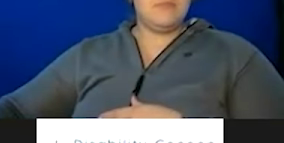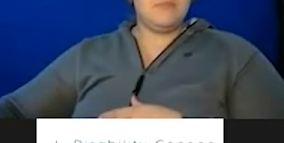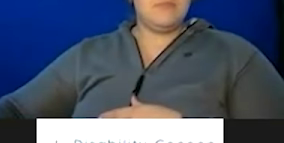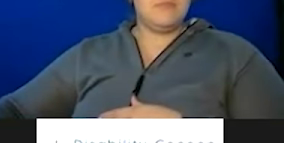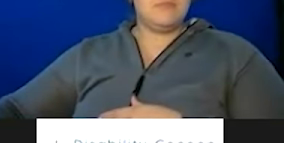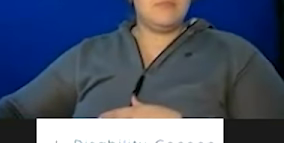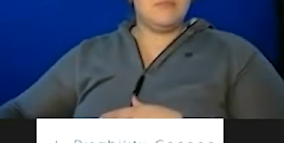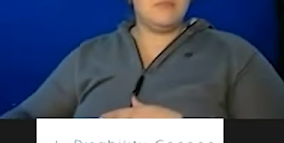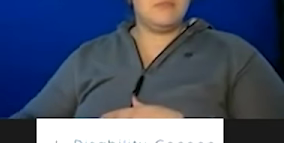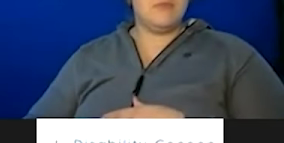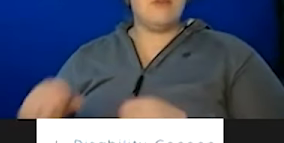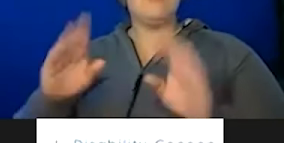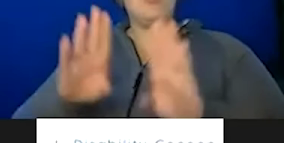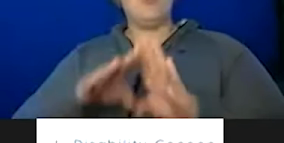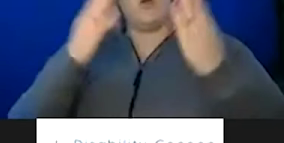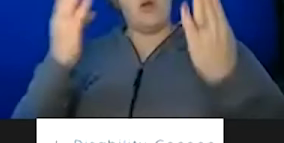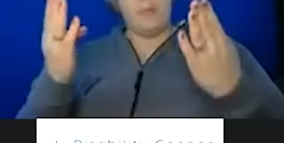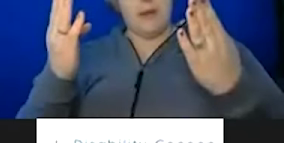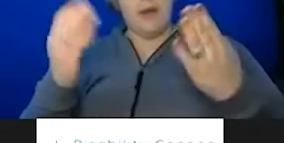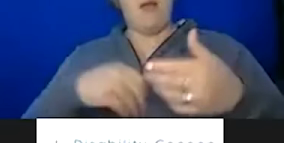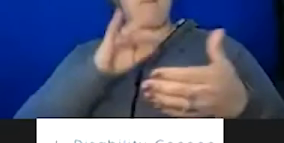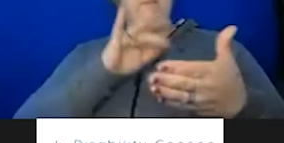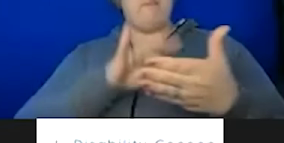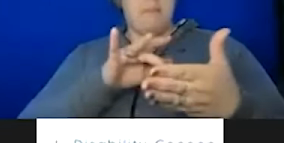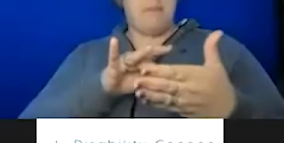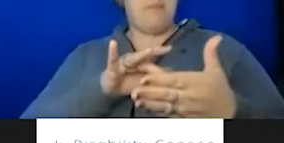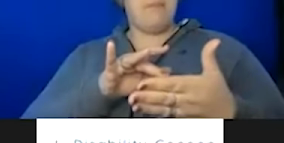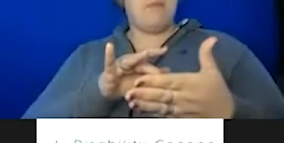schedule, open it up.